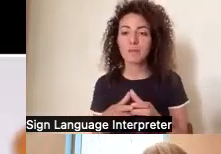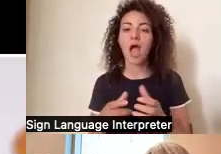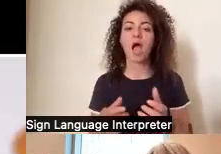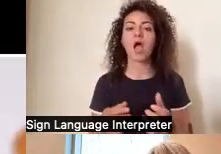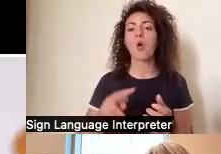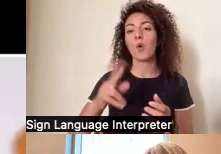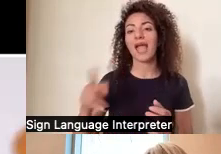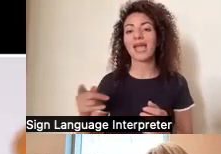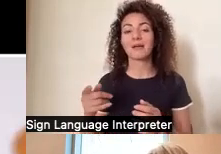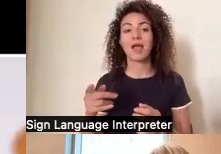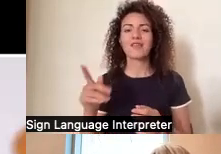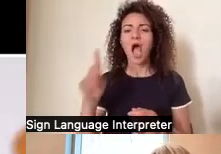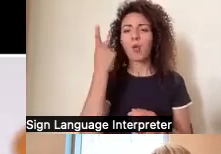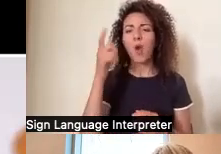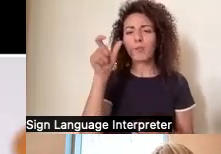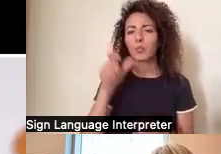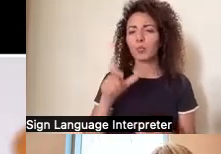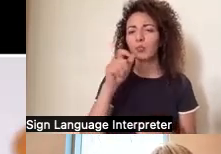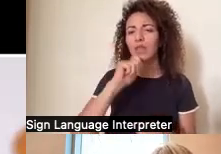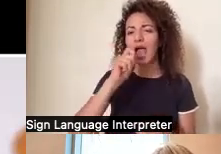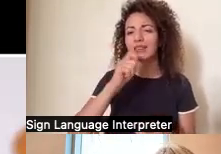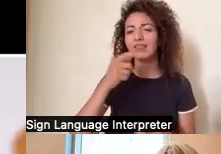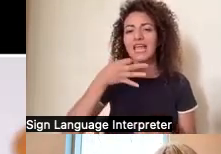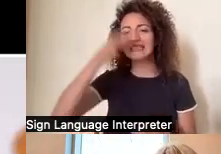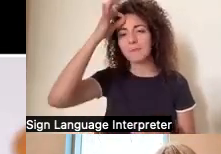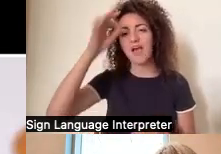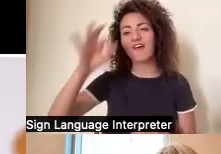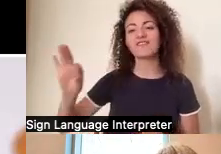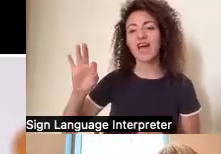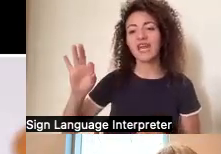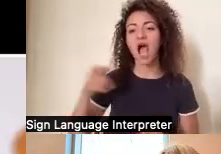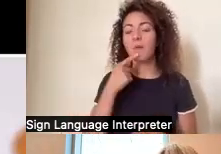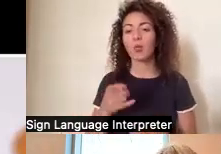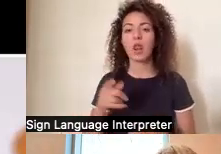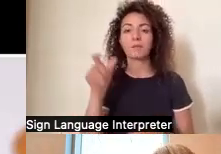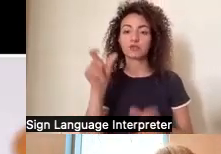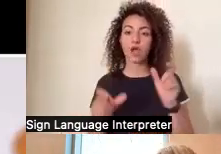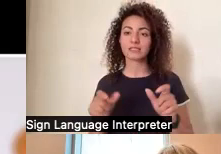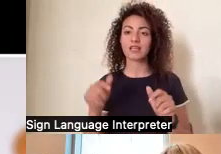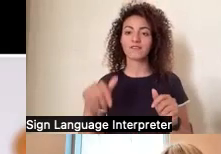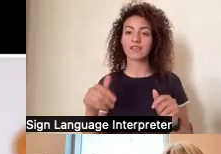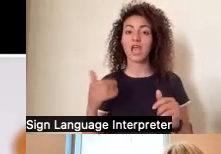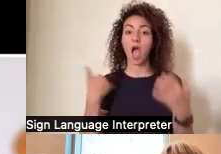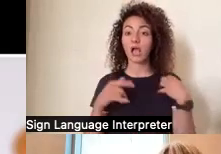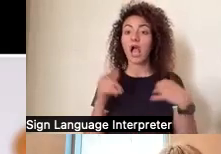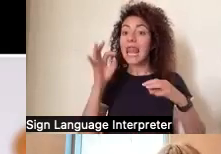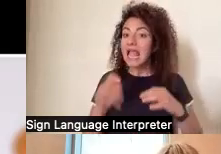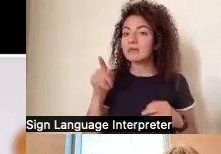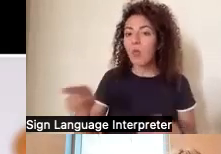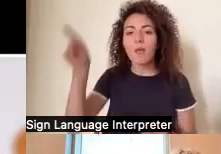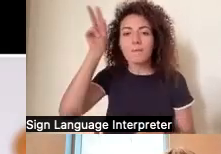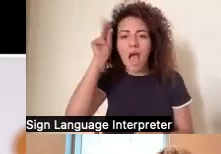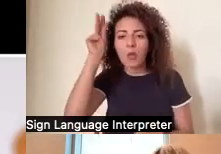first presentation that people with disabilities should be educated to know that it is their right to have